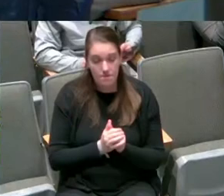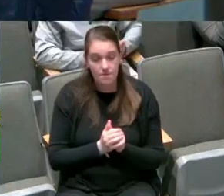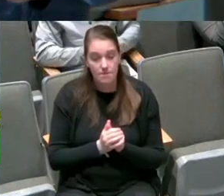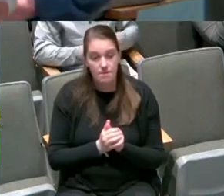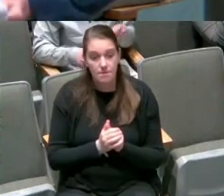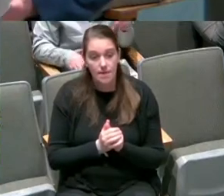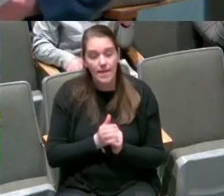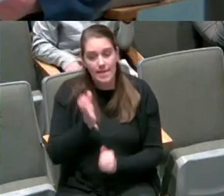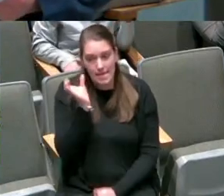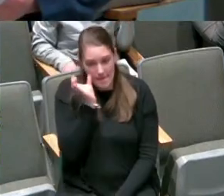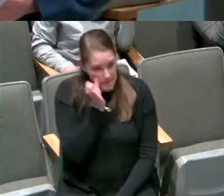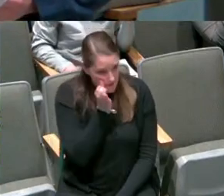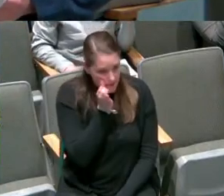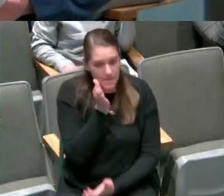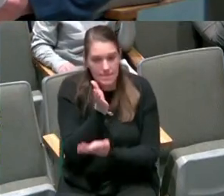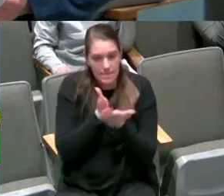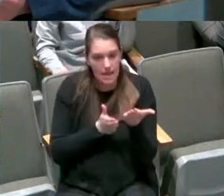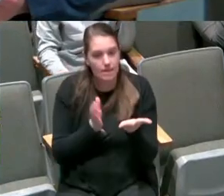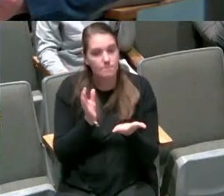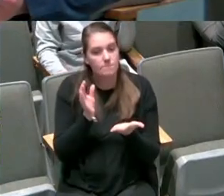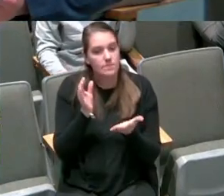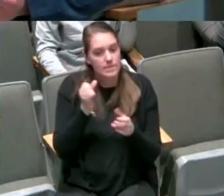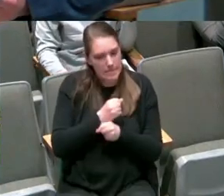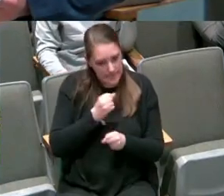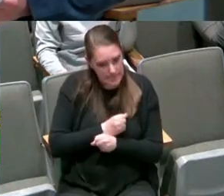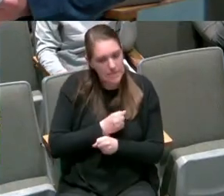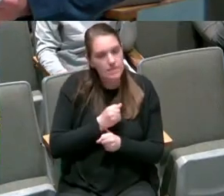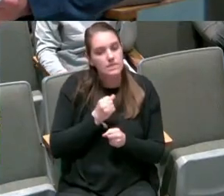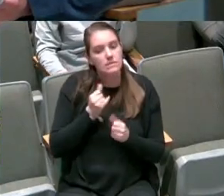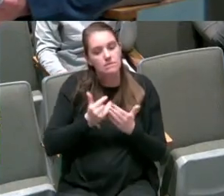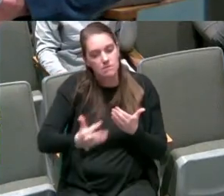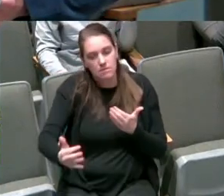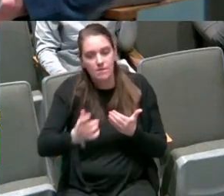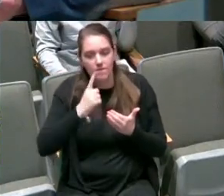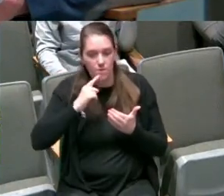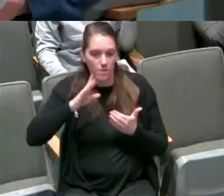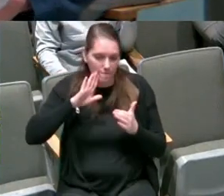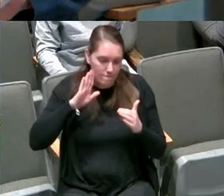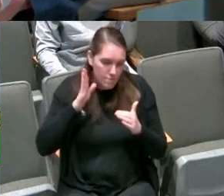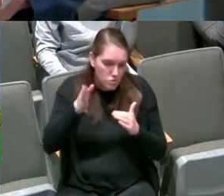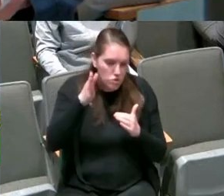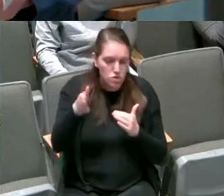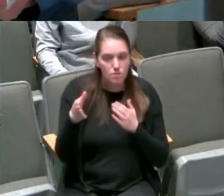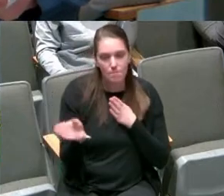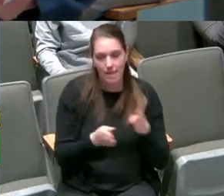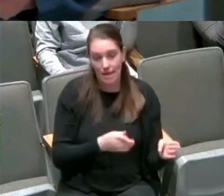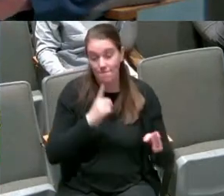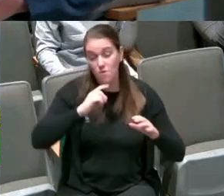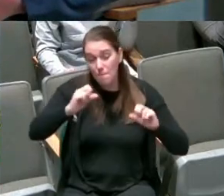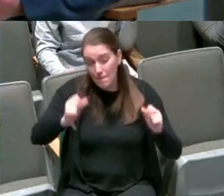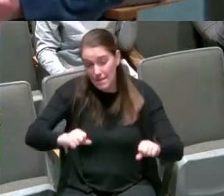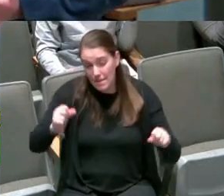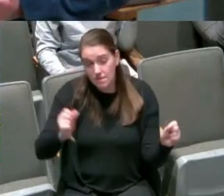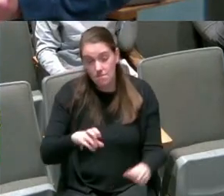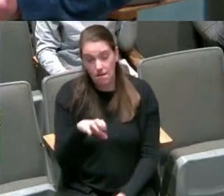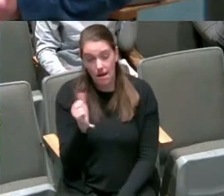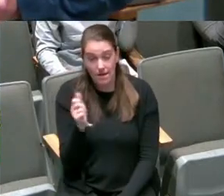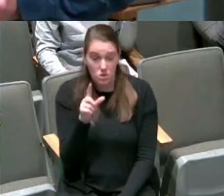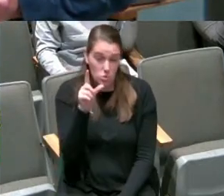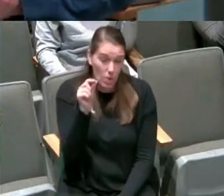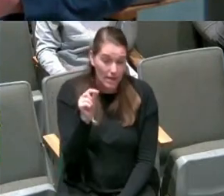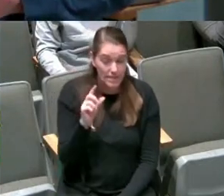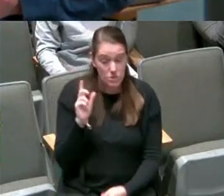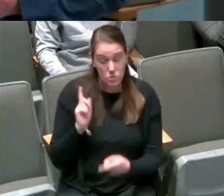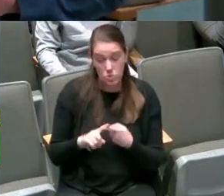and hearing some of the statistics going forward and looking for future planning in the area of the potential of 120 to